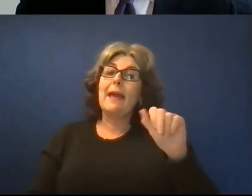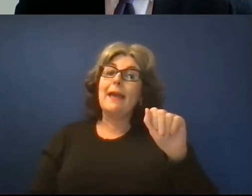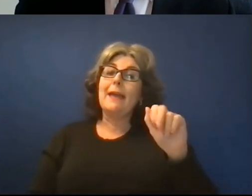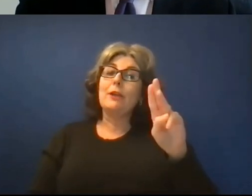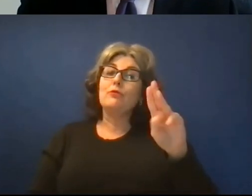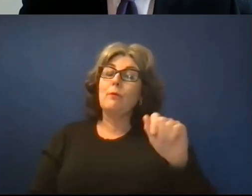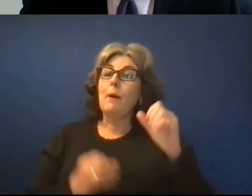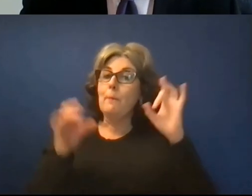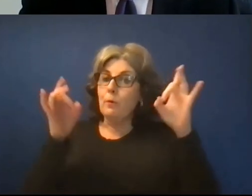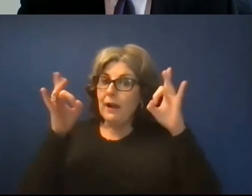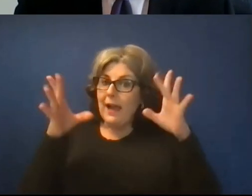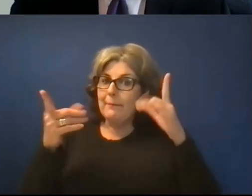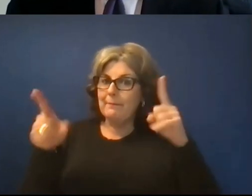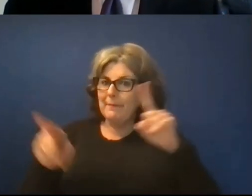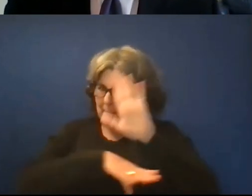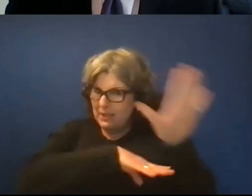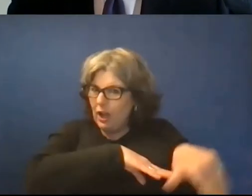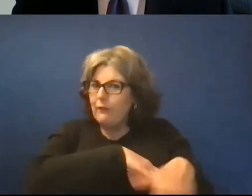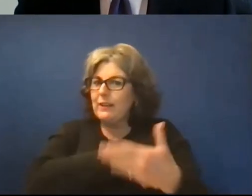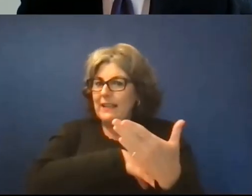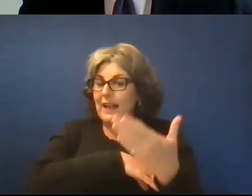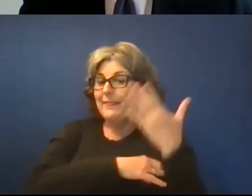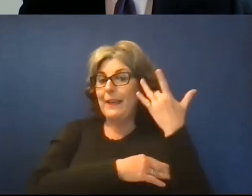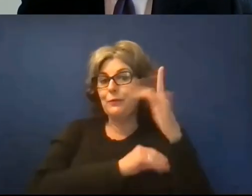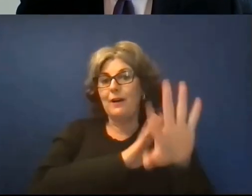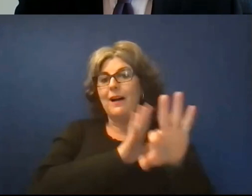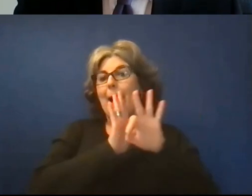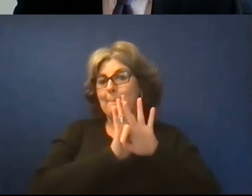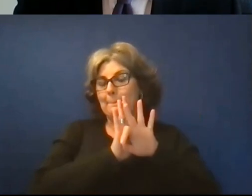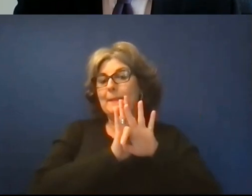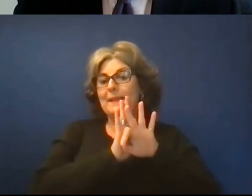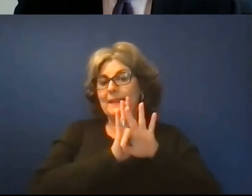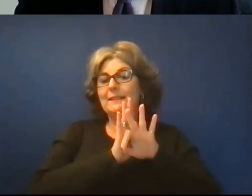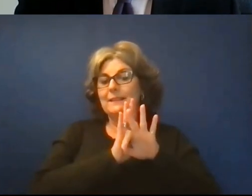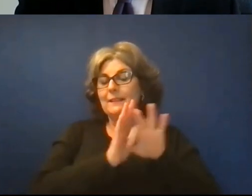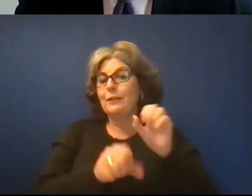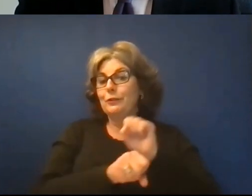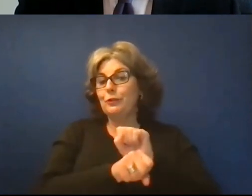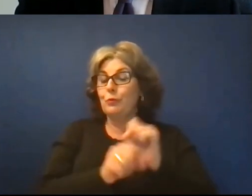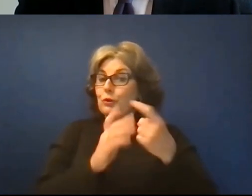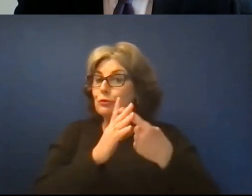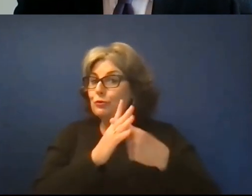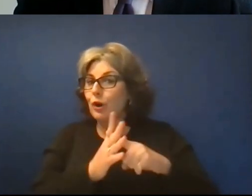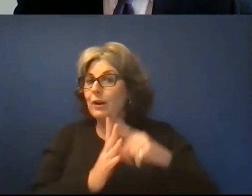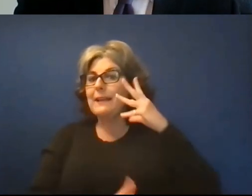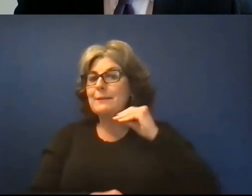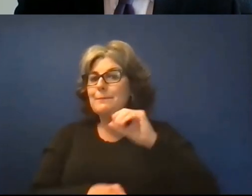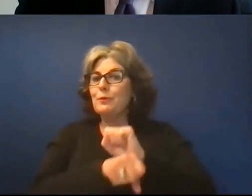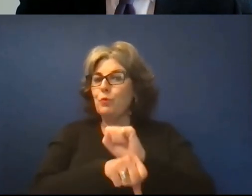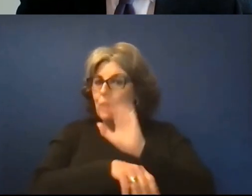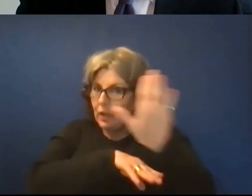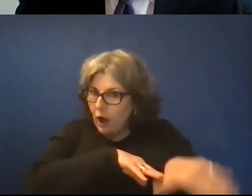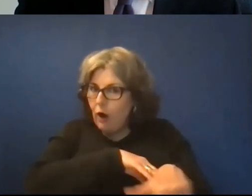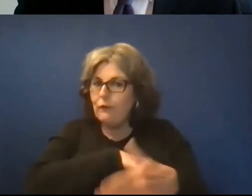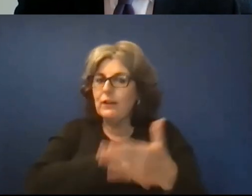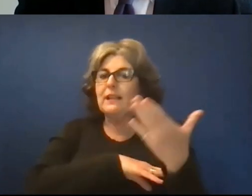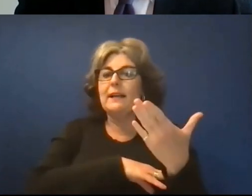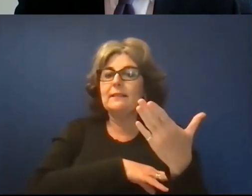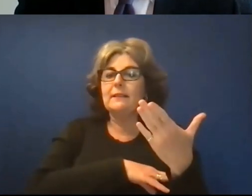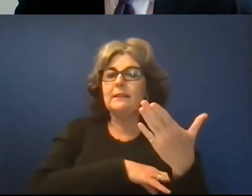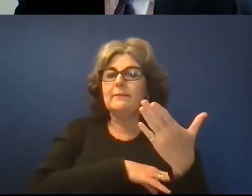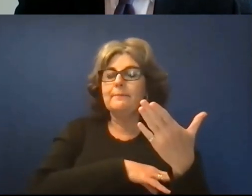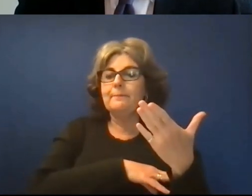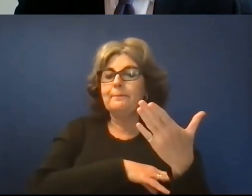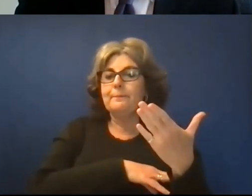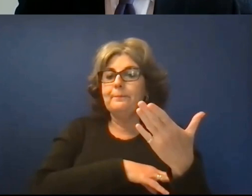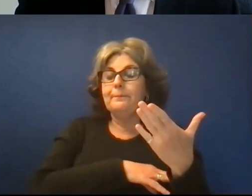see more traumas at night, which is why I ultimately wanted to at least start out at nights. So a lot of the things